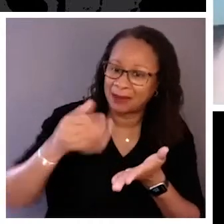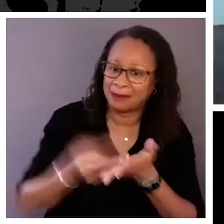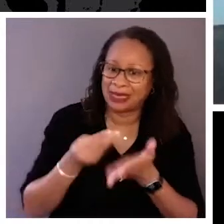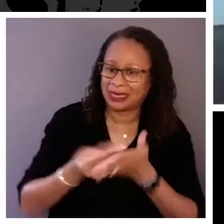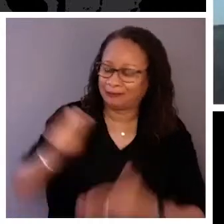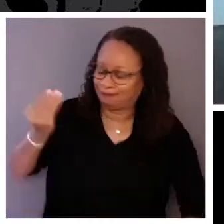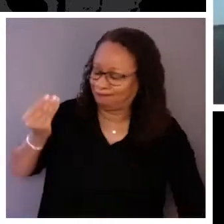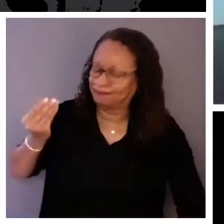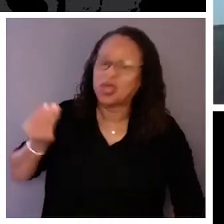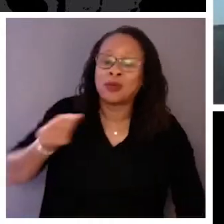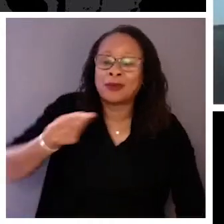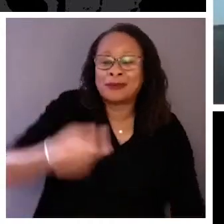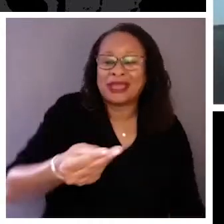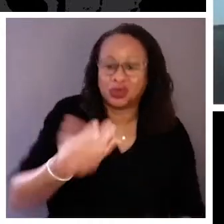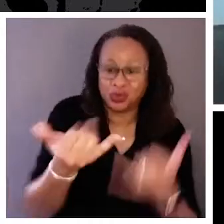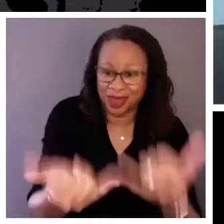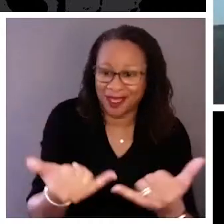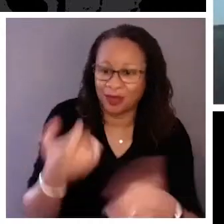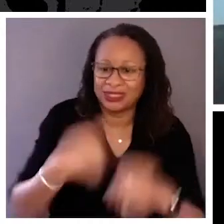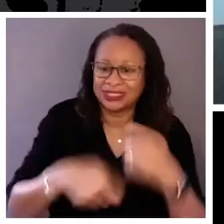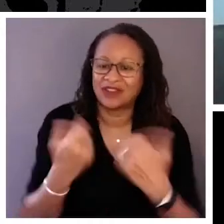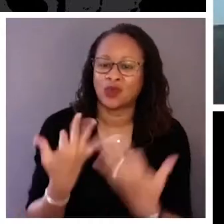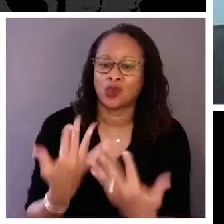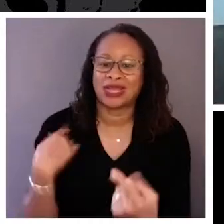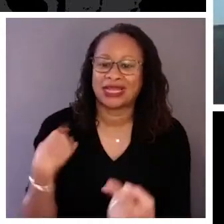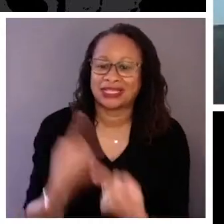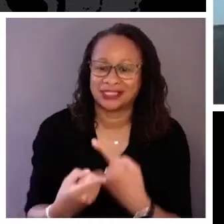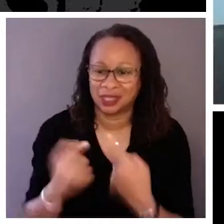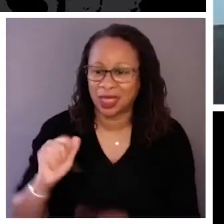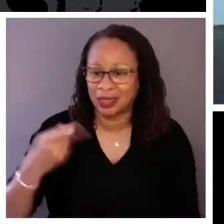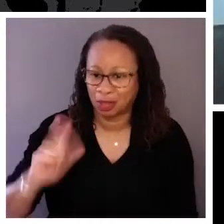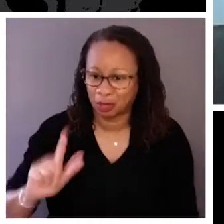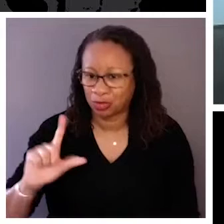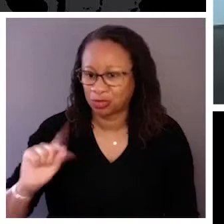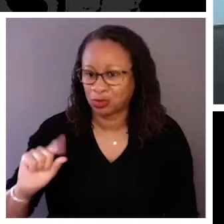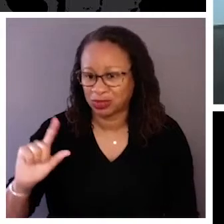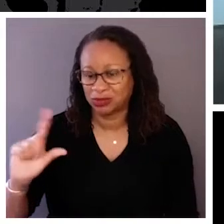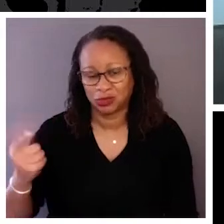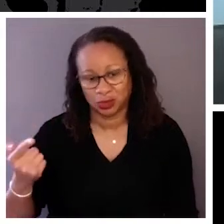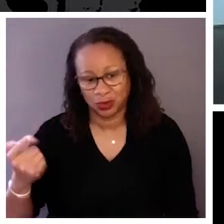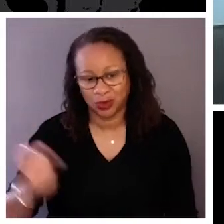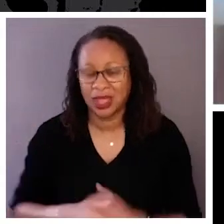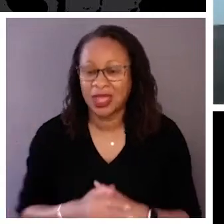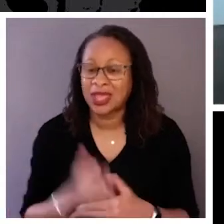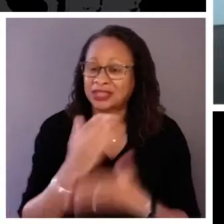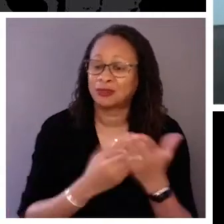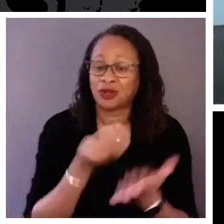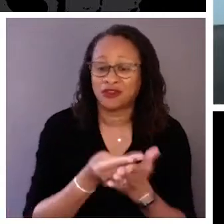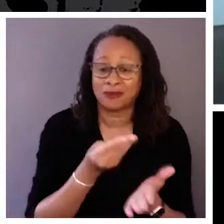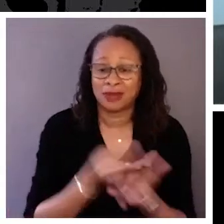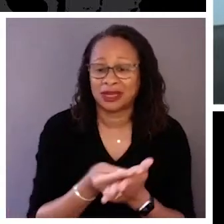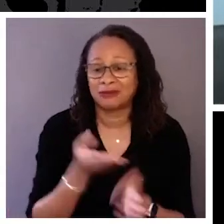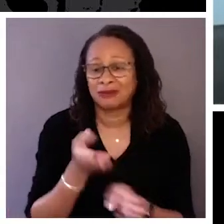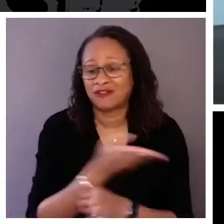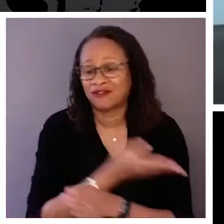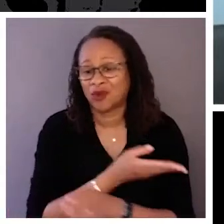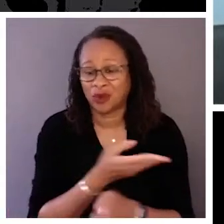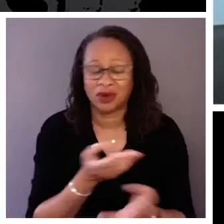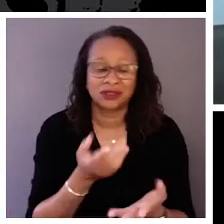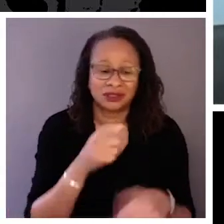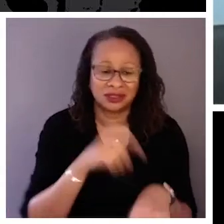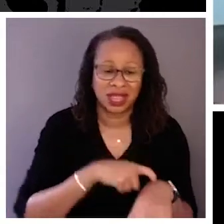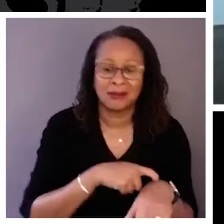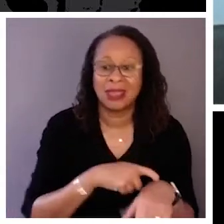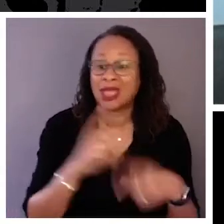taking part of your money ahead of time before you start work, and then when you finish work, you get the rest of it